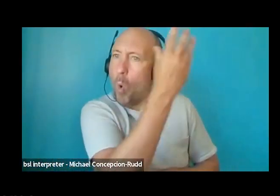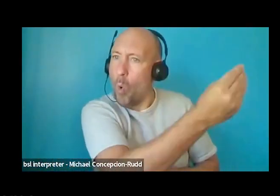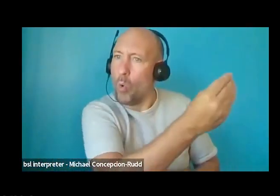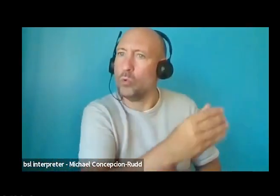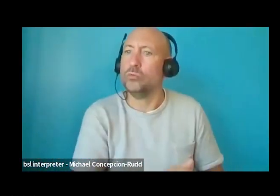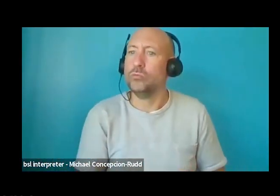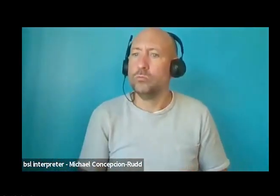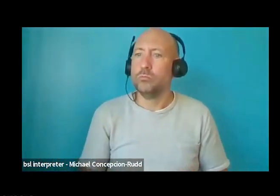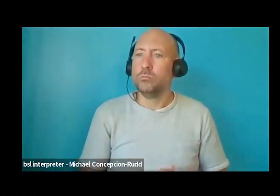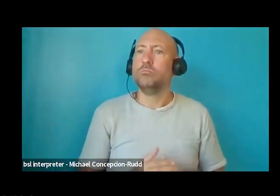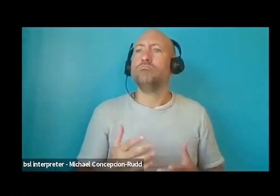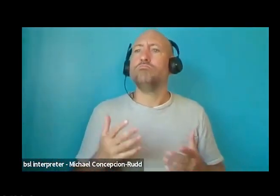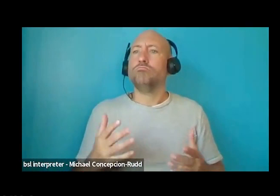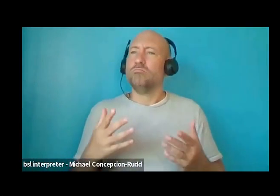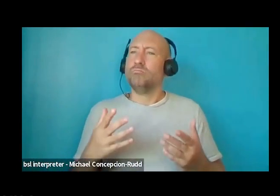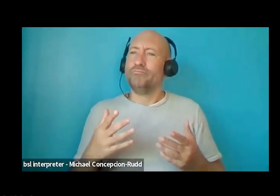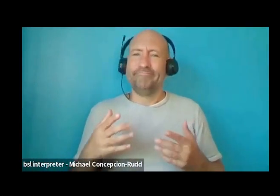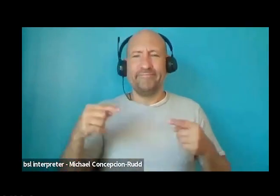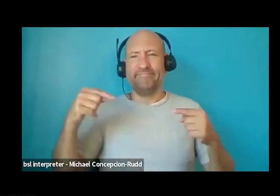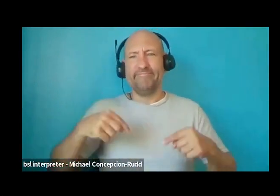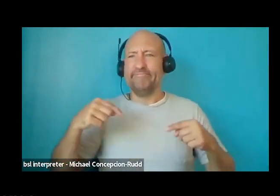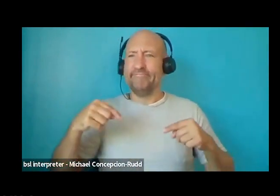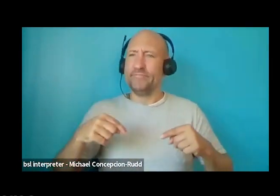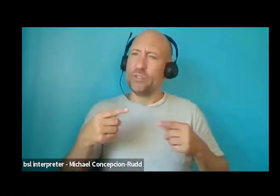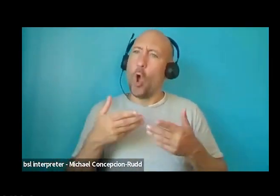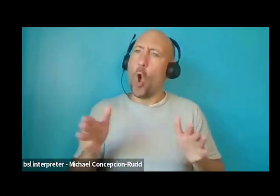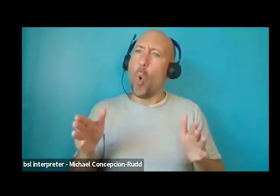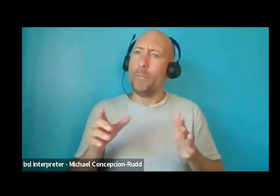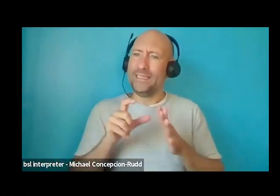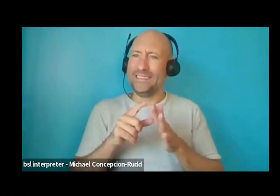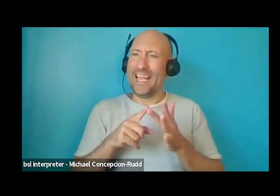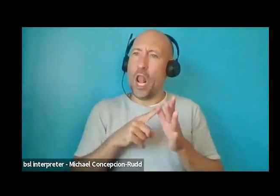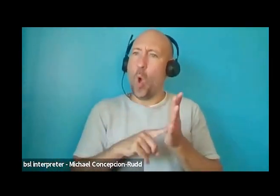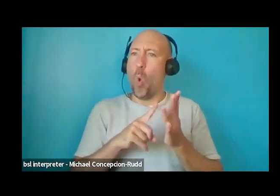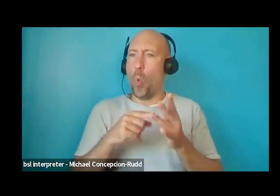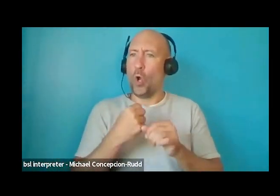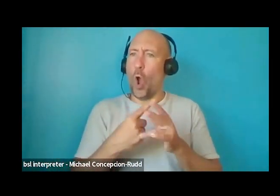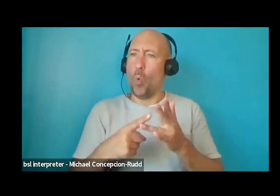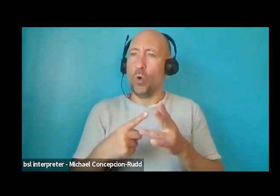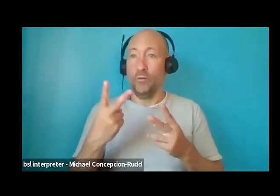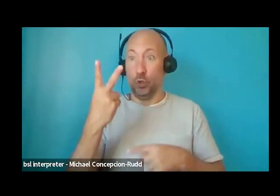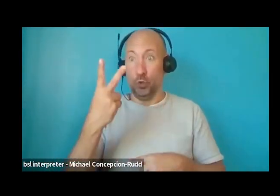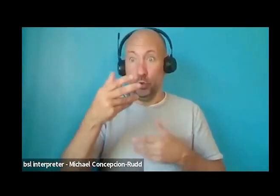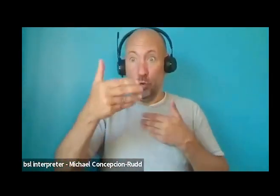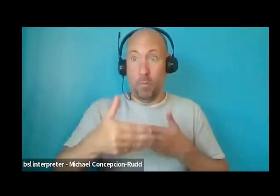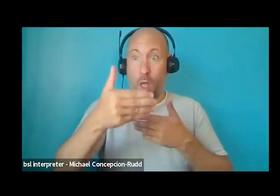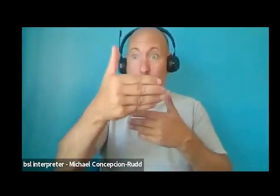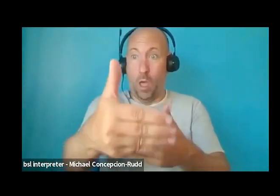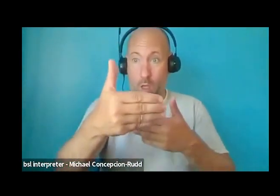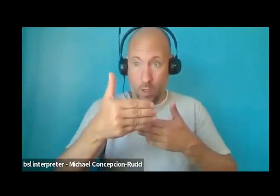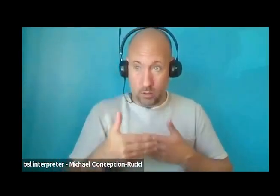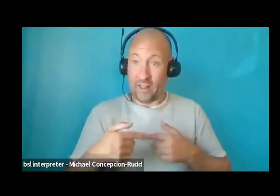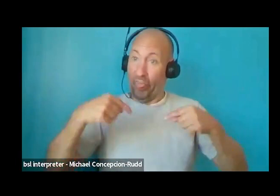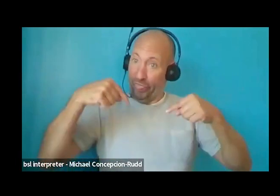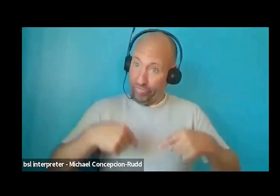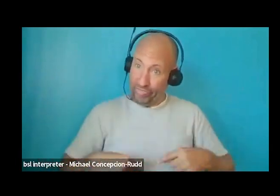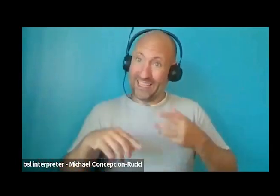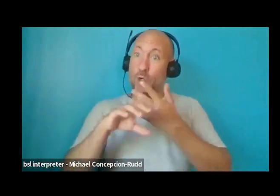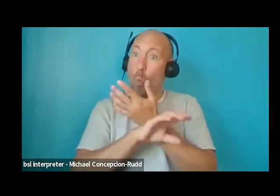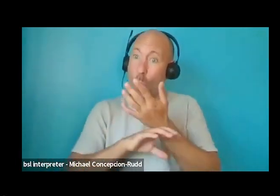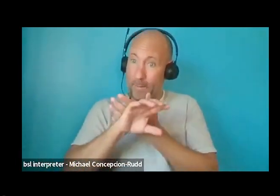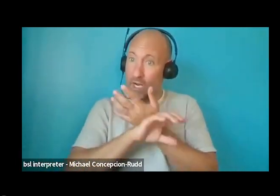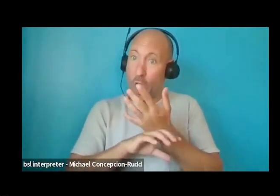And Open Dialogo is a two-part program. We have the webinars that introduces dance